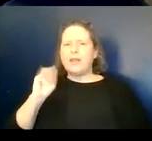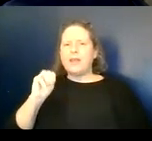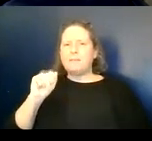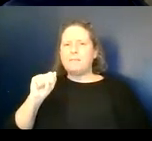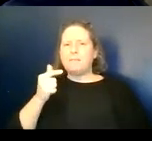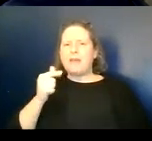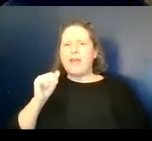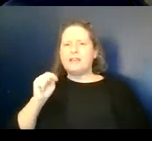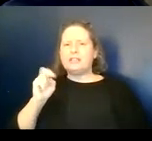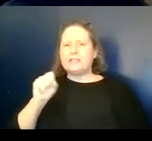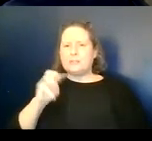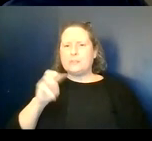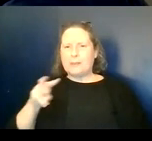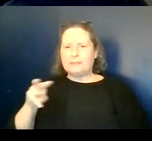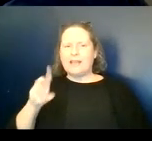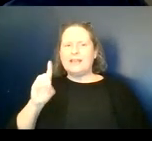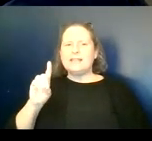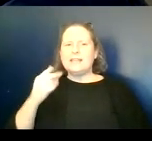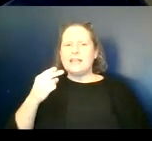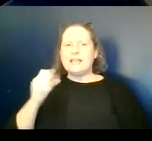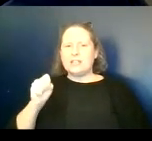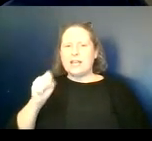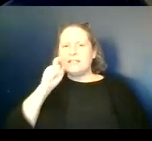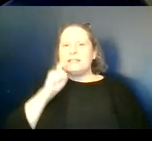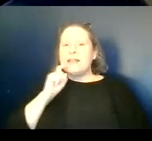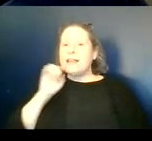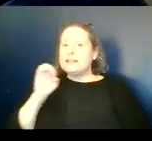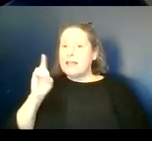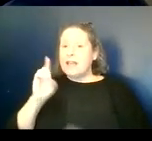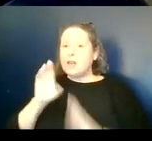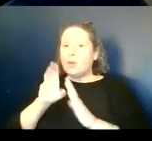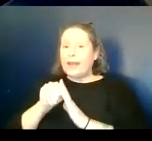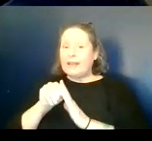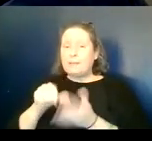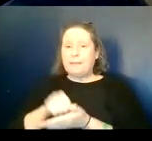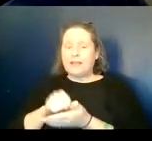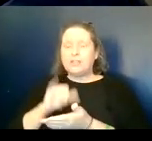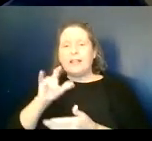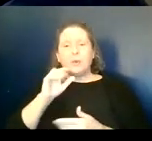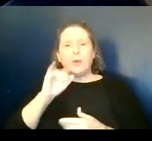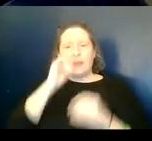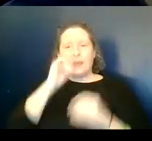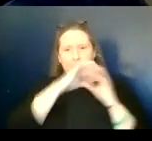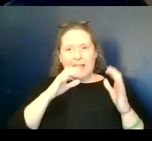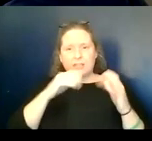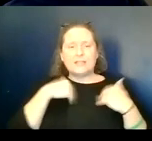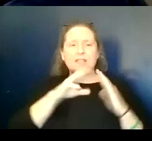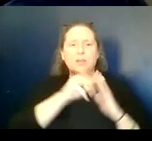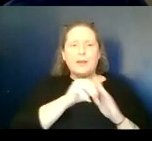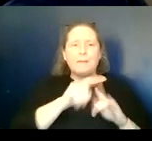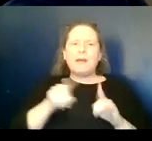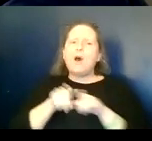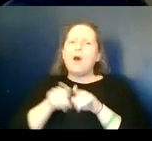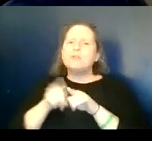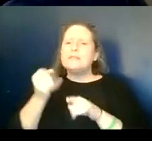We've got the Department of Human Services sex ed curriculum page. So Illinois Imagines does have a curriculum, but then there are also